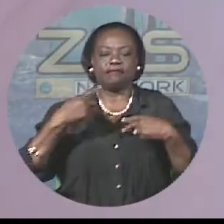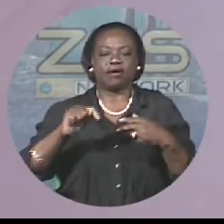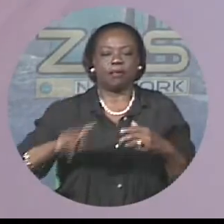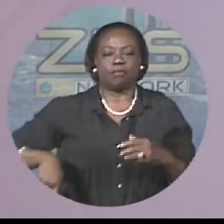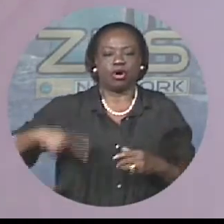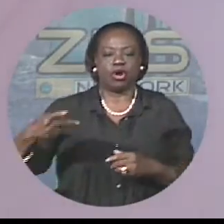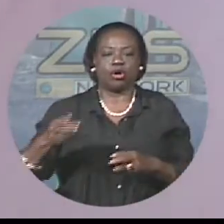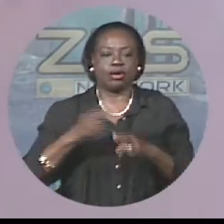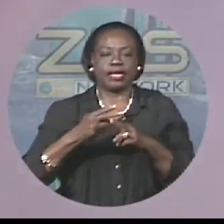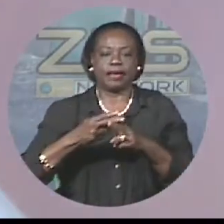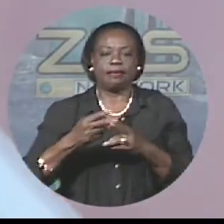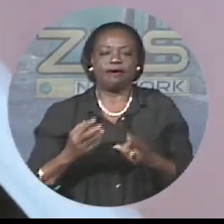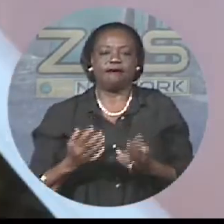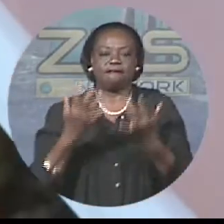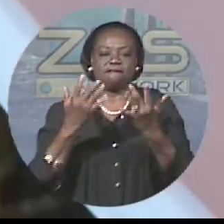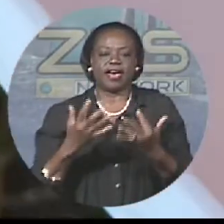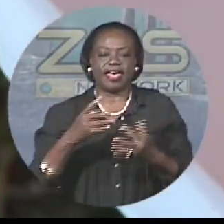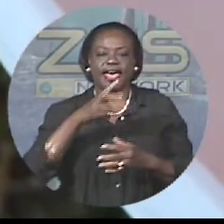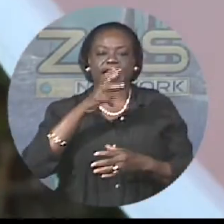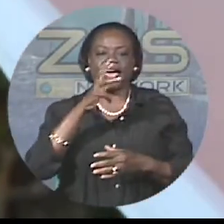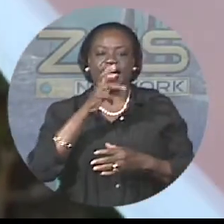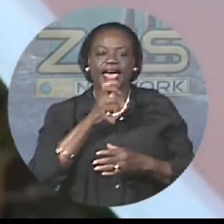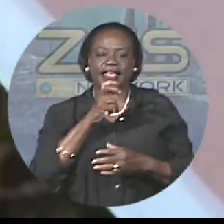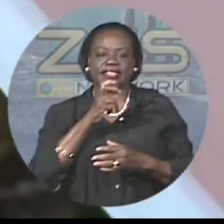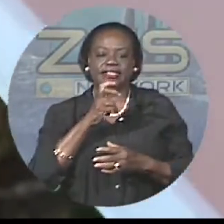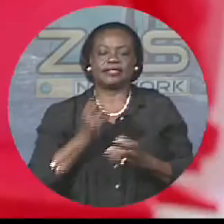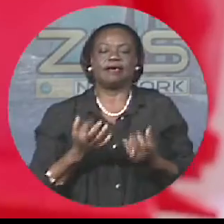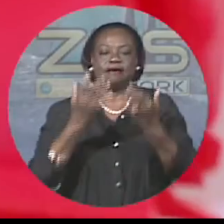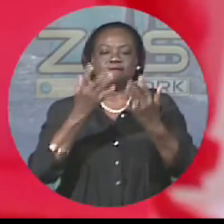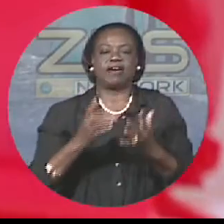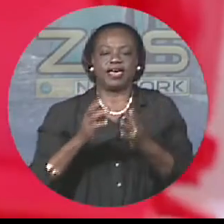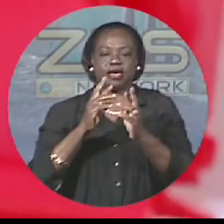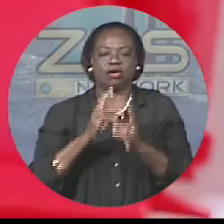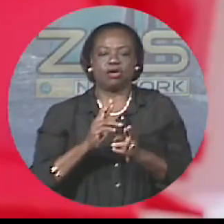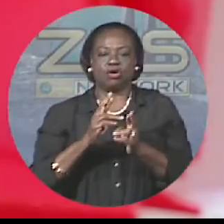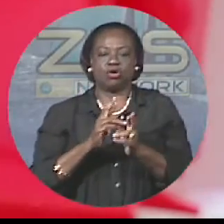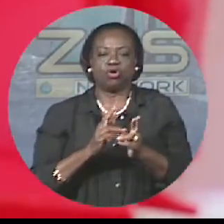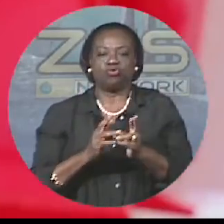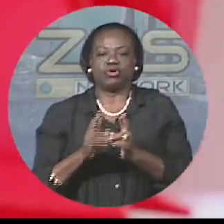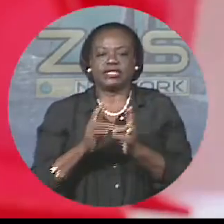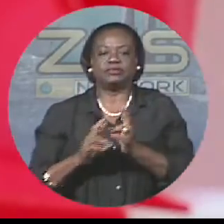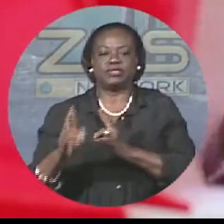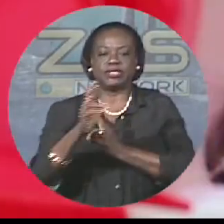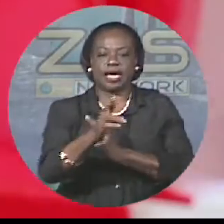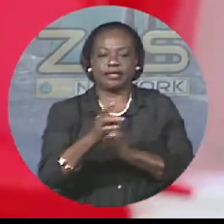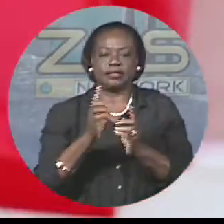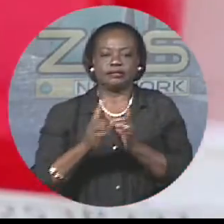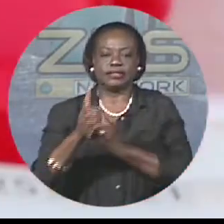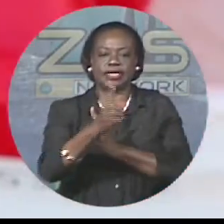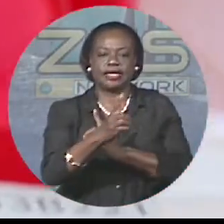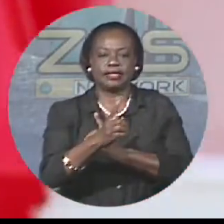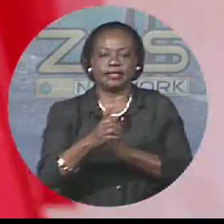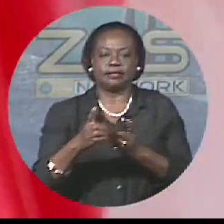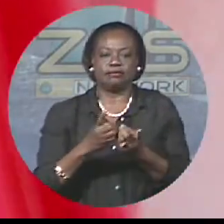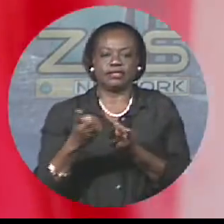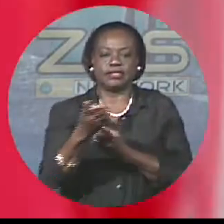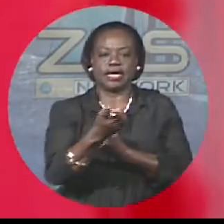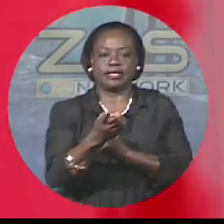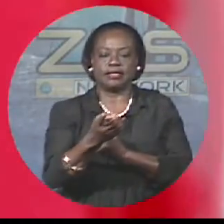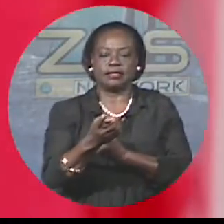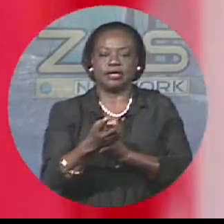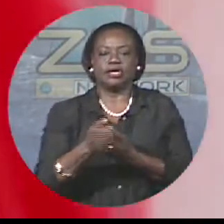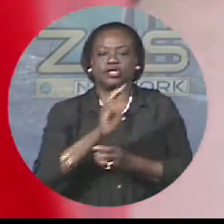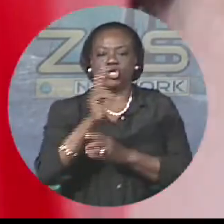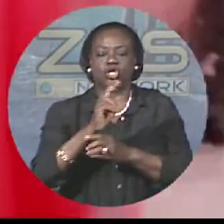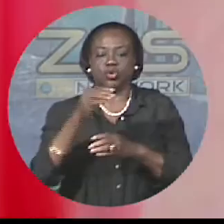Ice, which is a fire retardant that has been used in dump site fires in the United